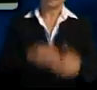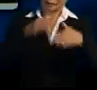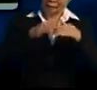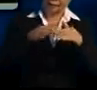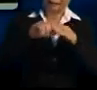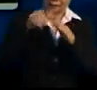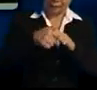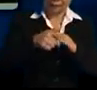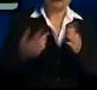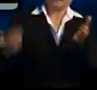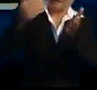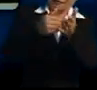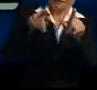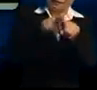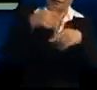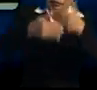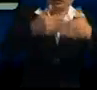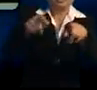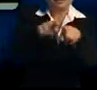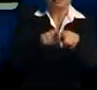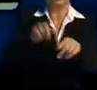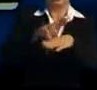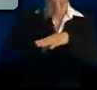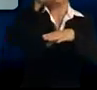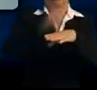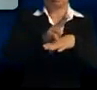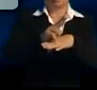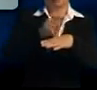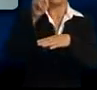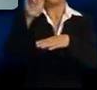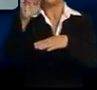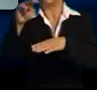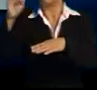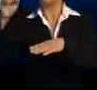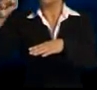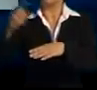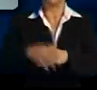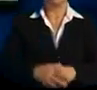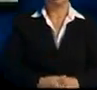Then, we repeat the same procedure by using tin oxide.